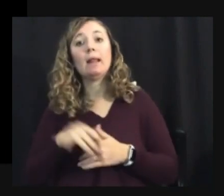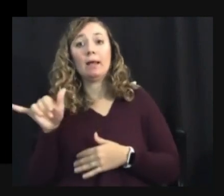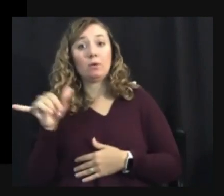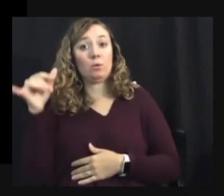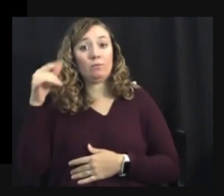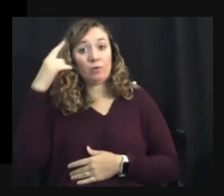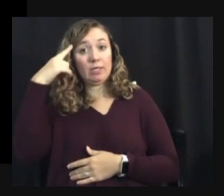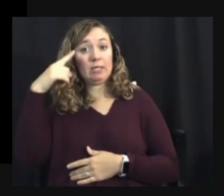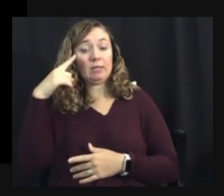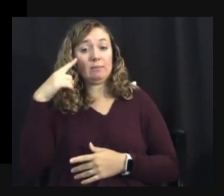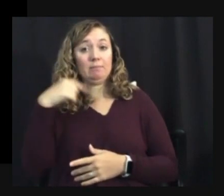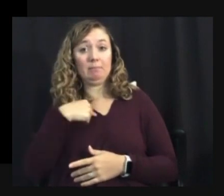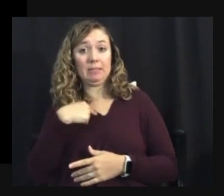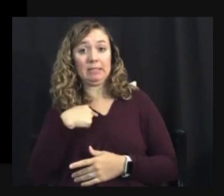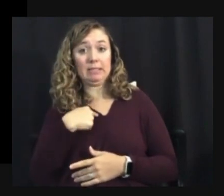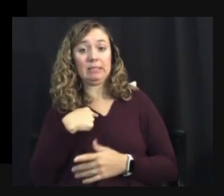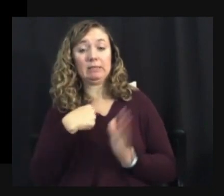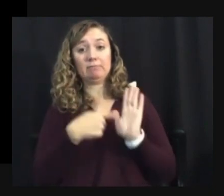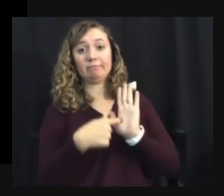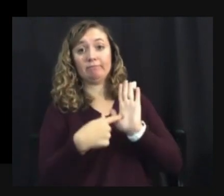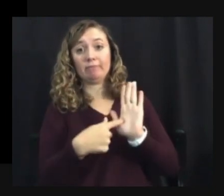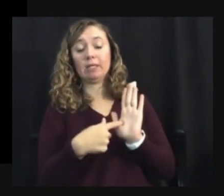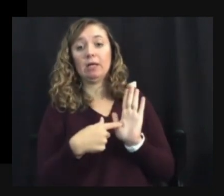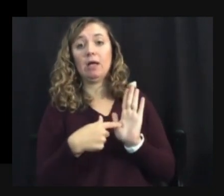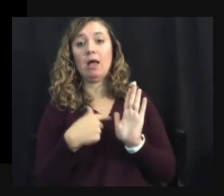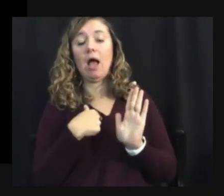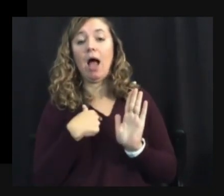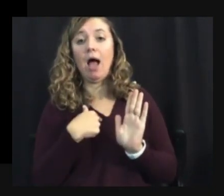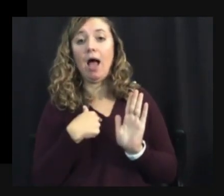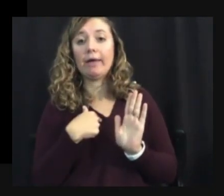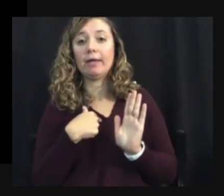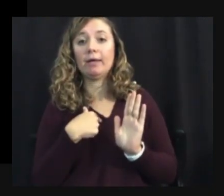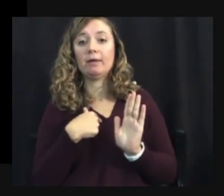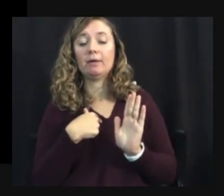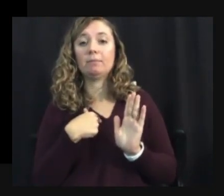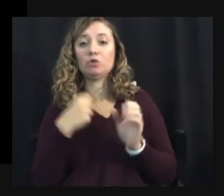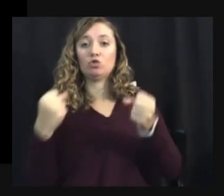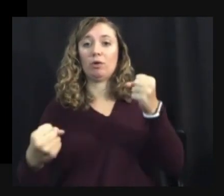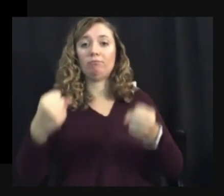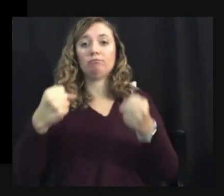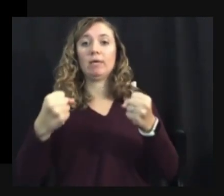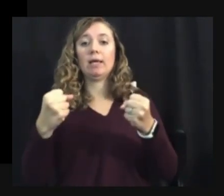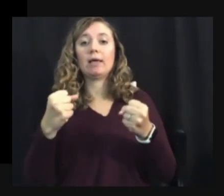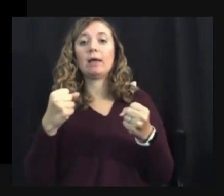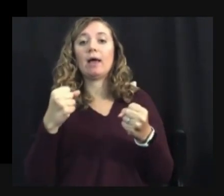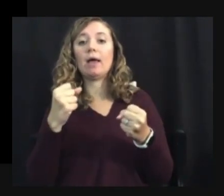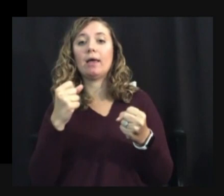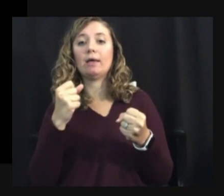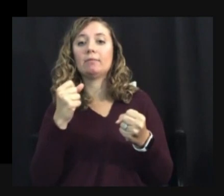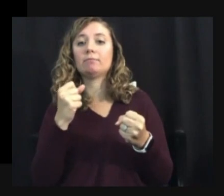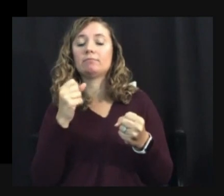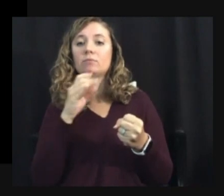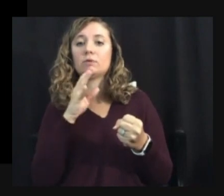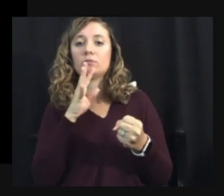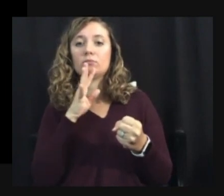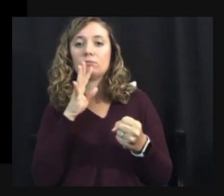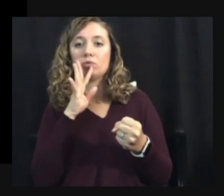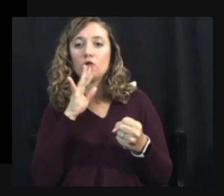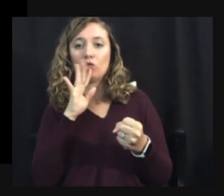tend to talk to myself to guide myself because I get lost a lot, or when during moments